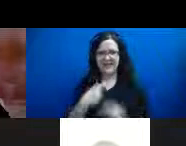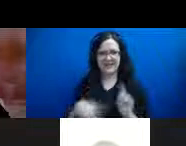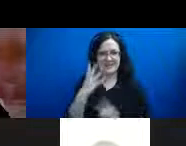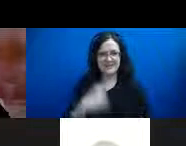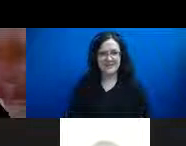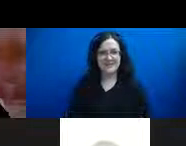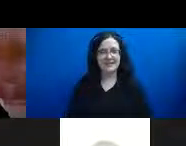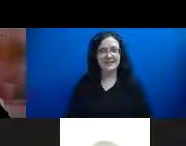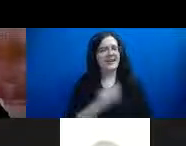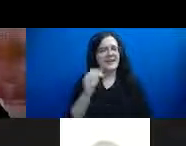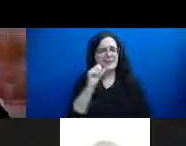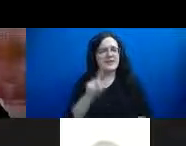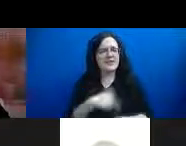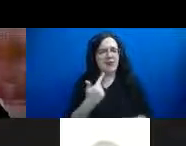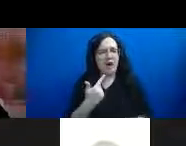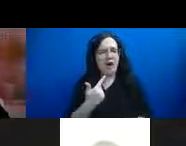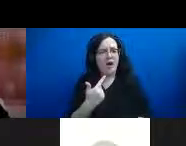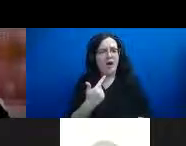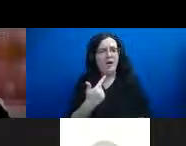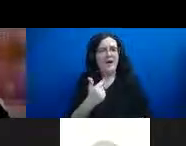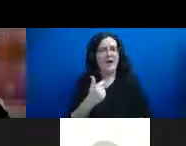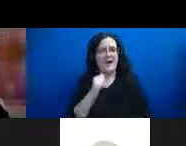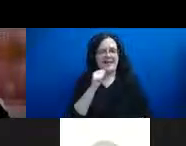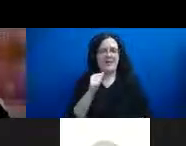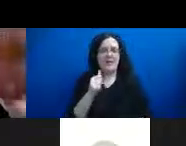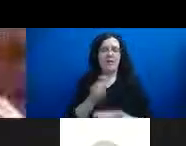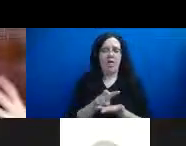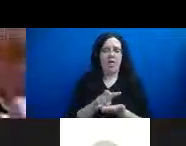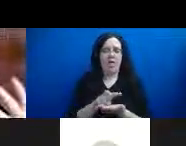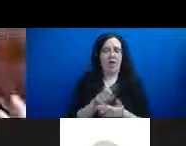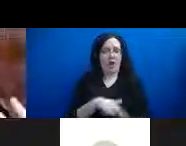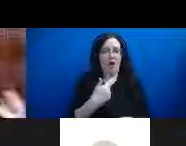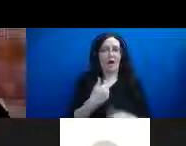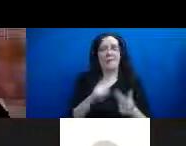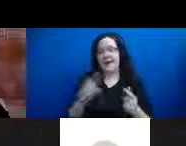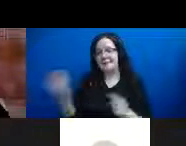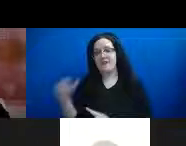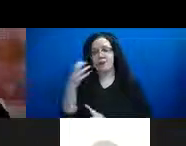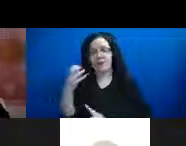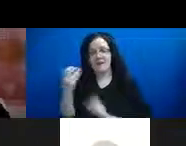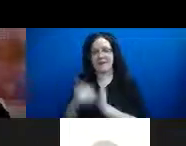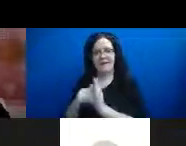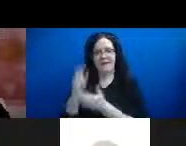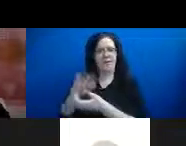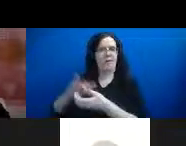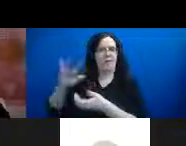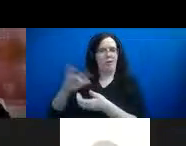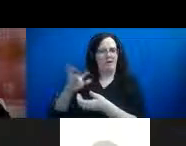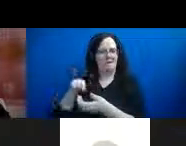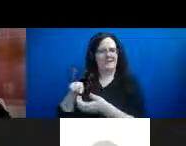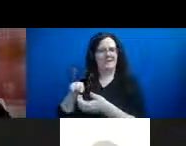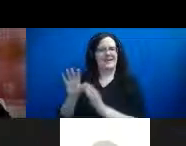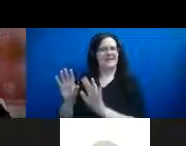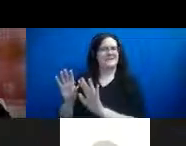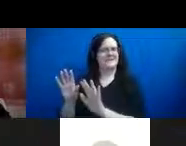long. I didn't even give myself much time. And then I turned back to the phone again. And then it was a few minutes later that I compensated